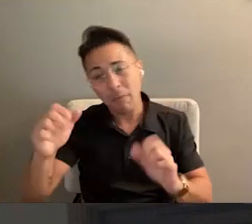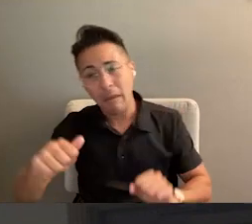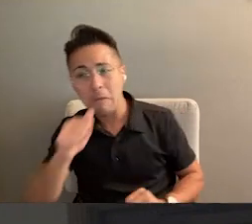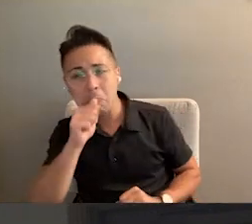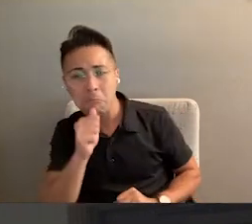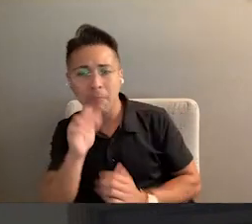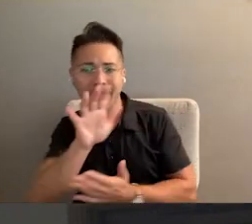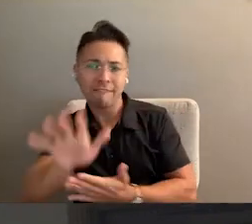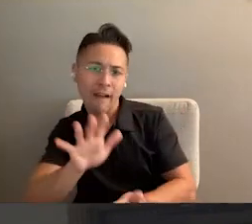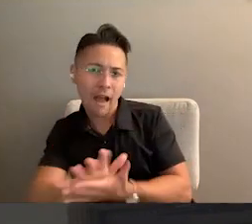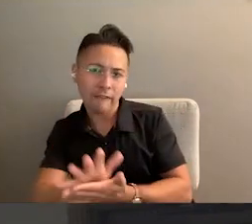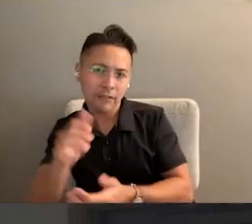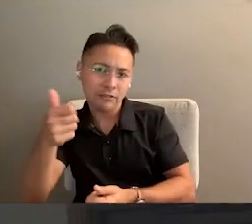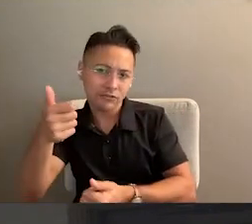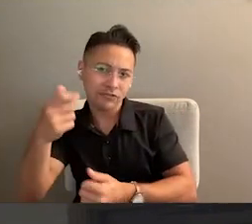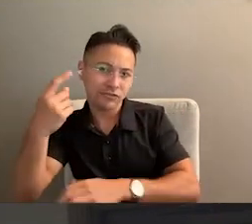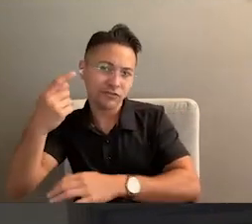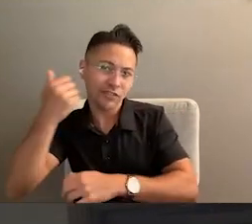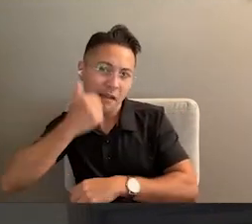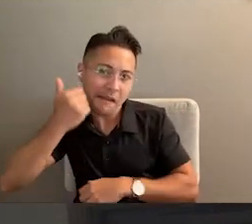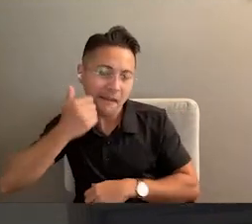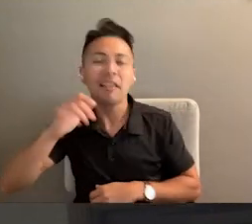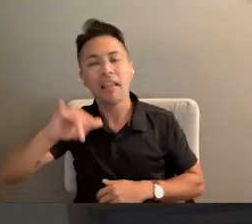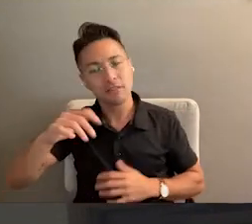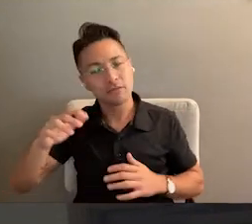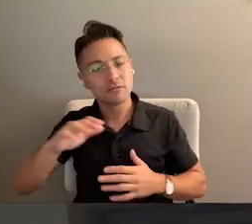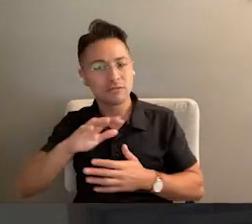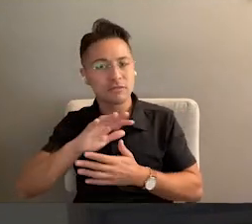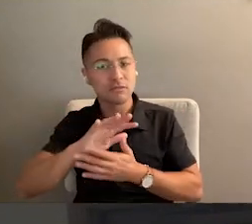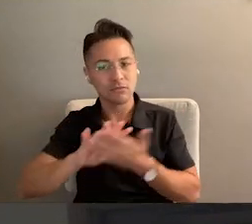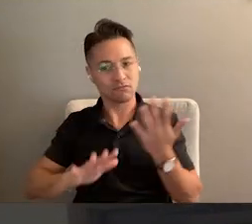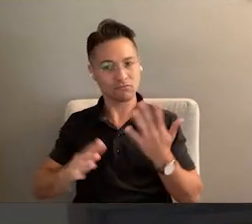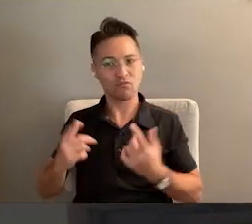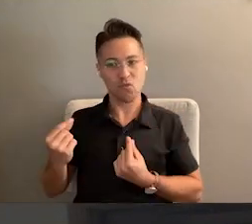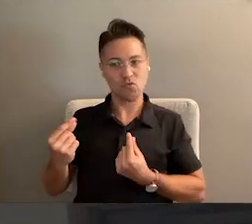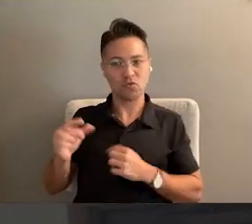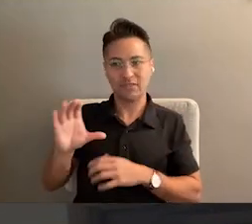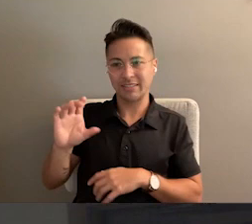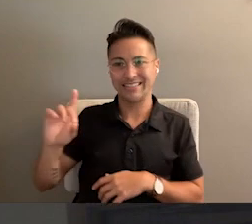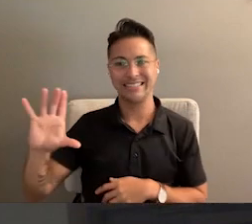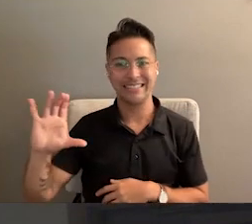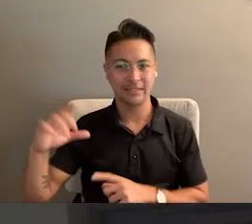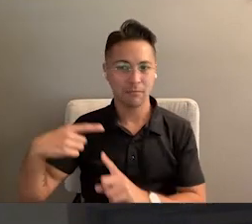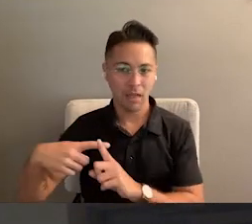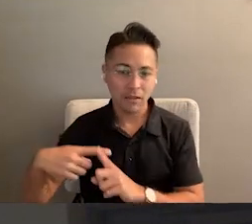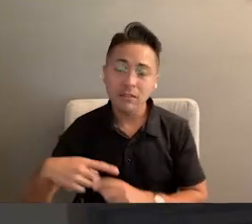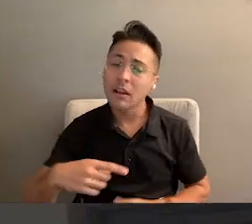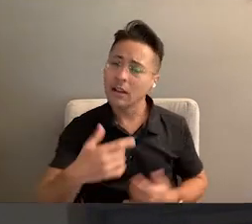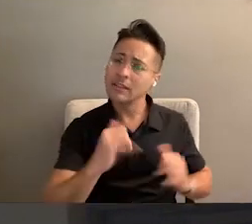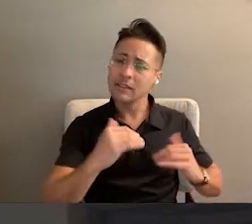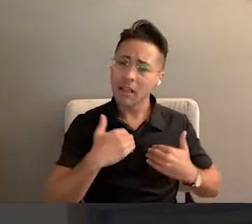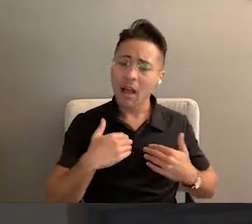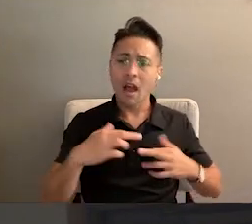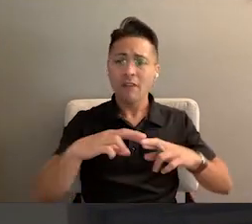and pay them a little bit more, and you can deal with 5 hours of service a day, right? Those are all possibilities on CDC Plus.